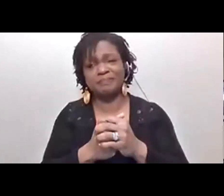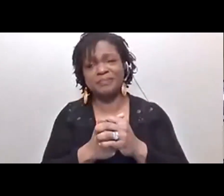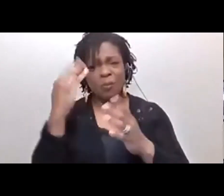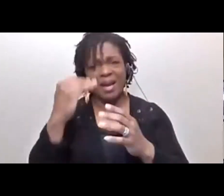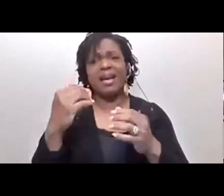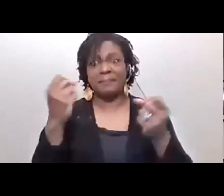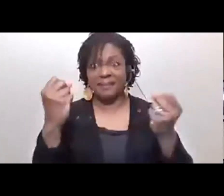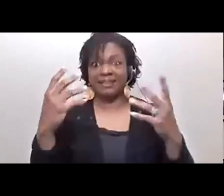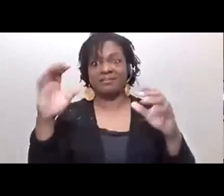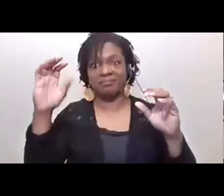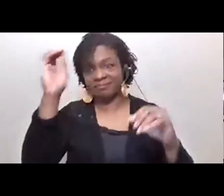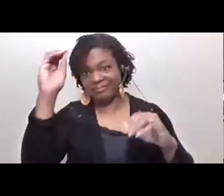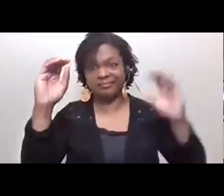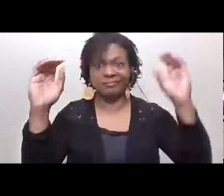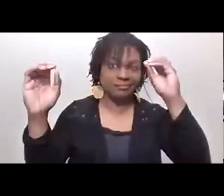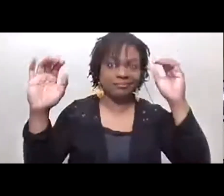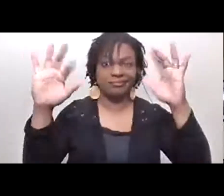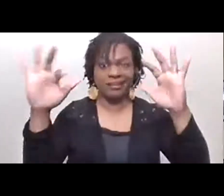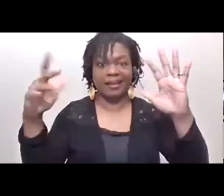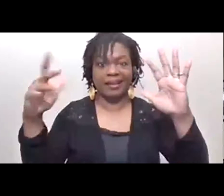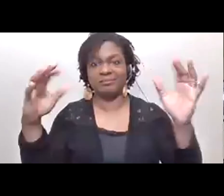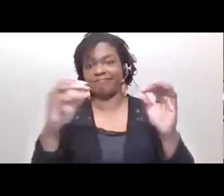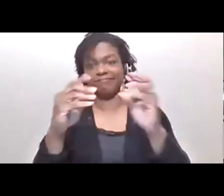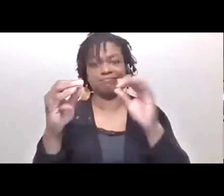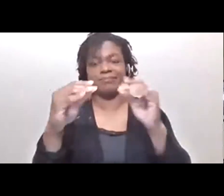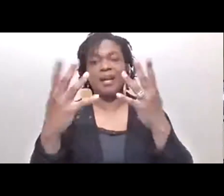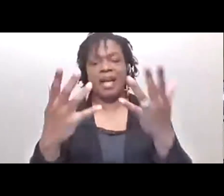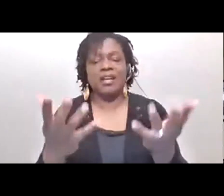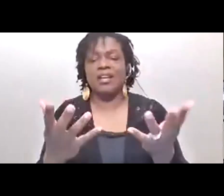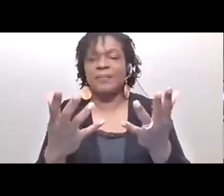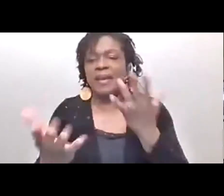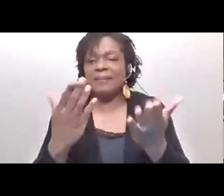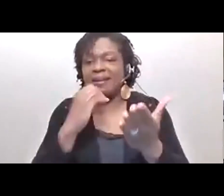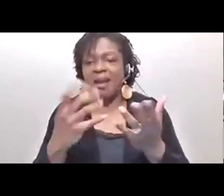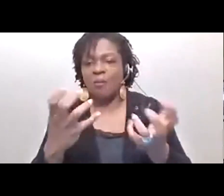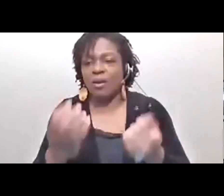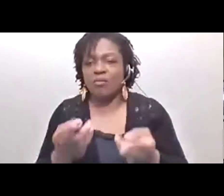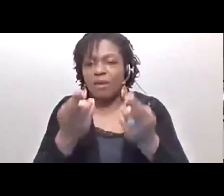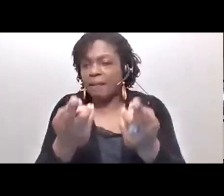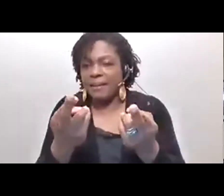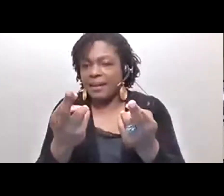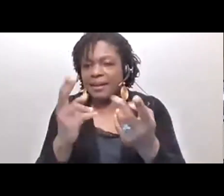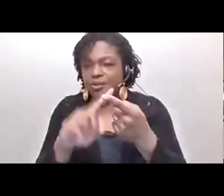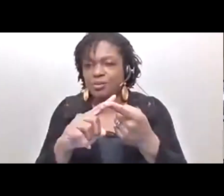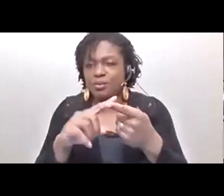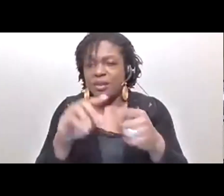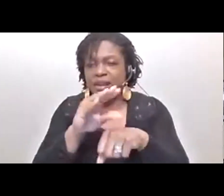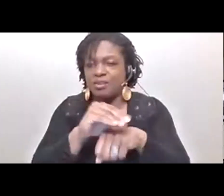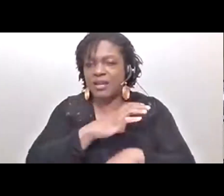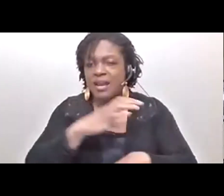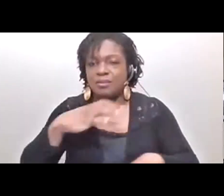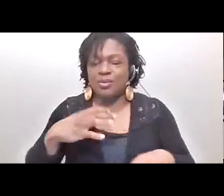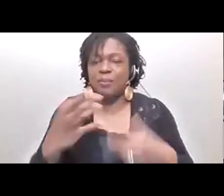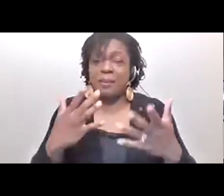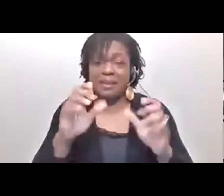a recommendation on this to the advisory council, or perhaps we amend the language a little bit